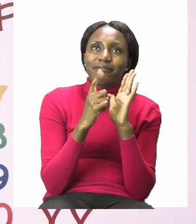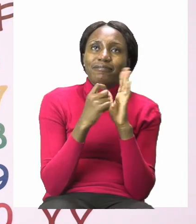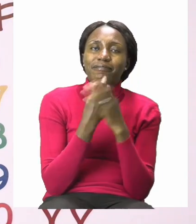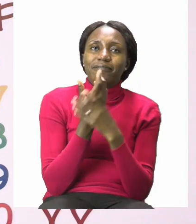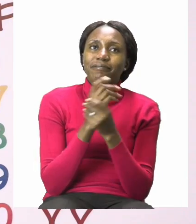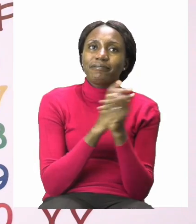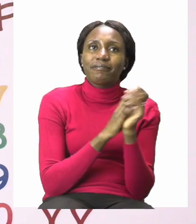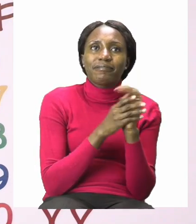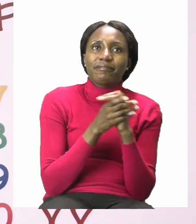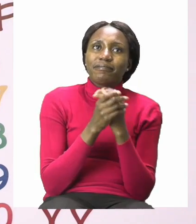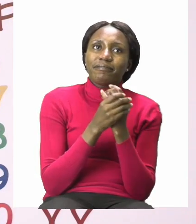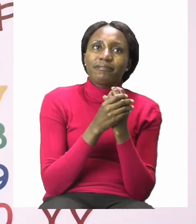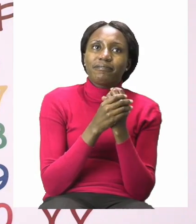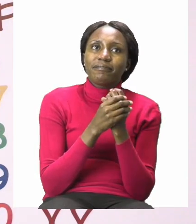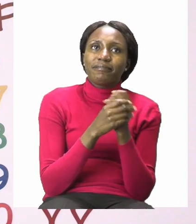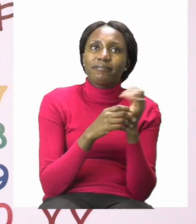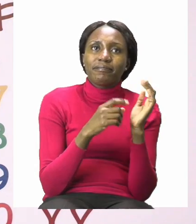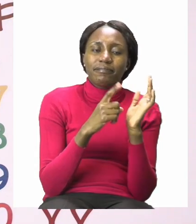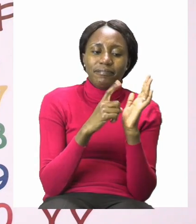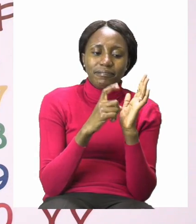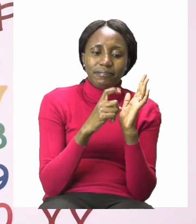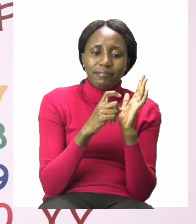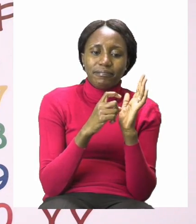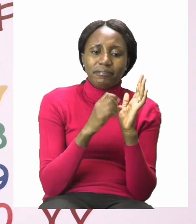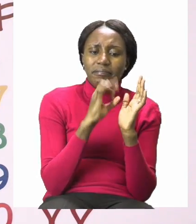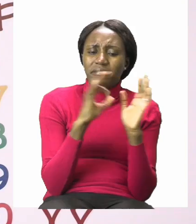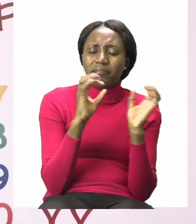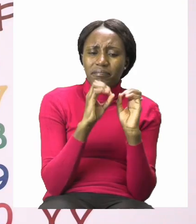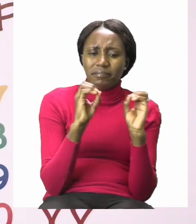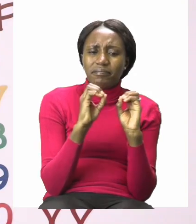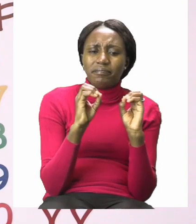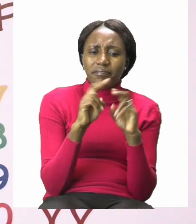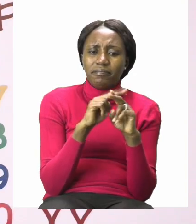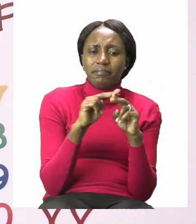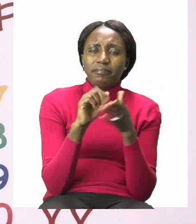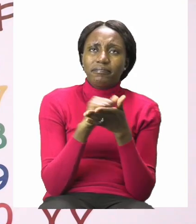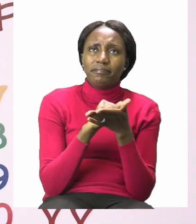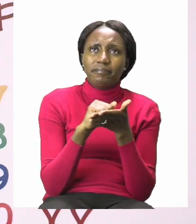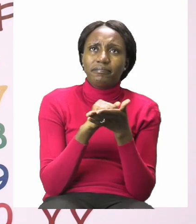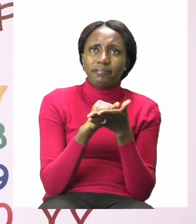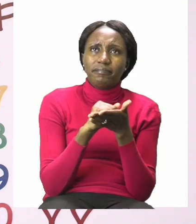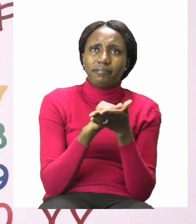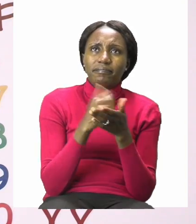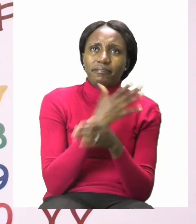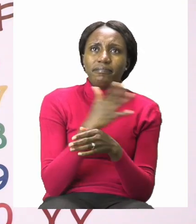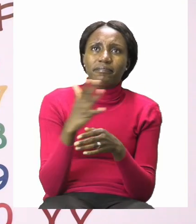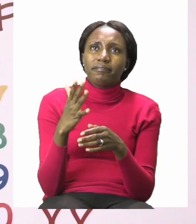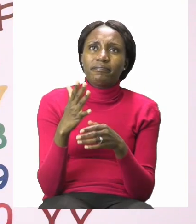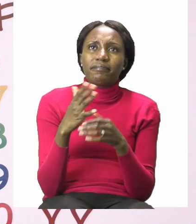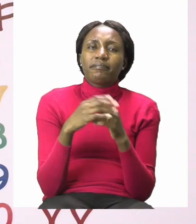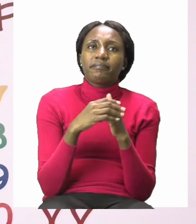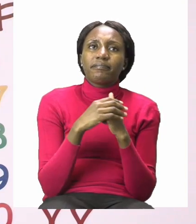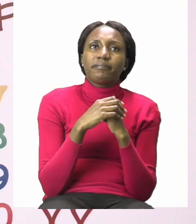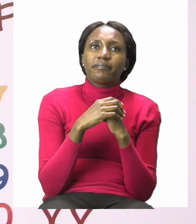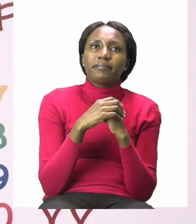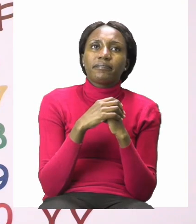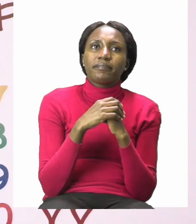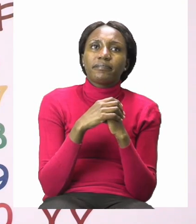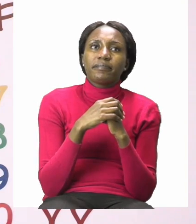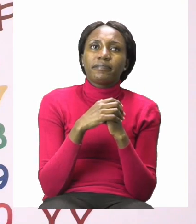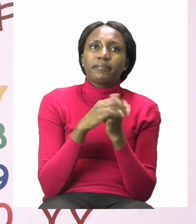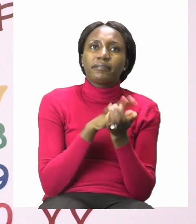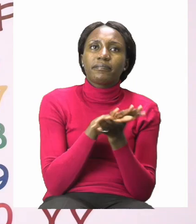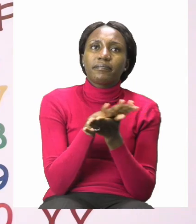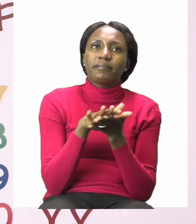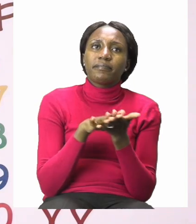sanitize. Remember, if you don't have sanitizer, that's okay. You can use soap and water. We